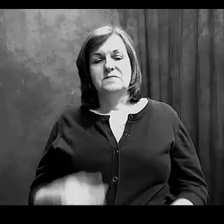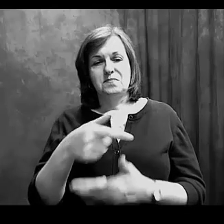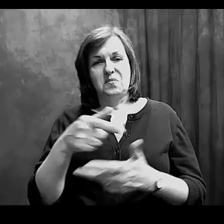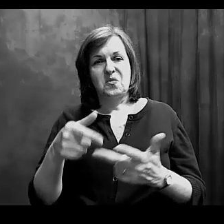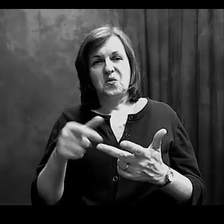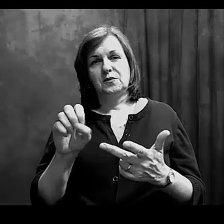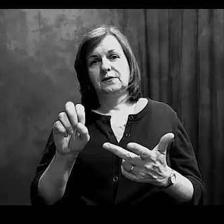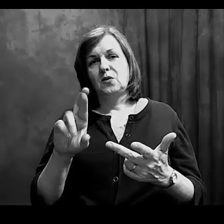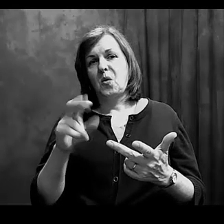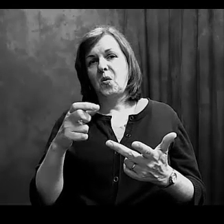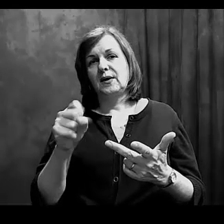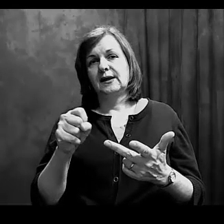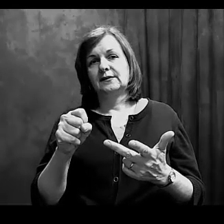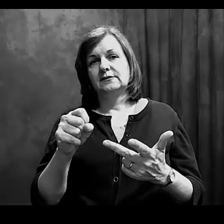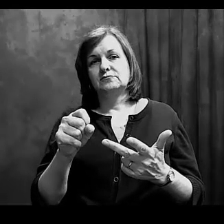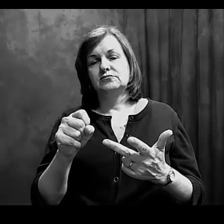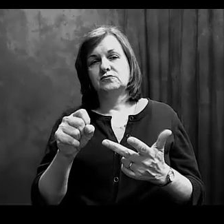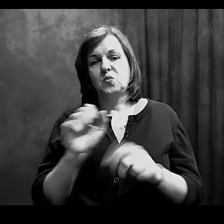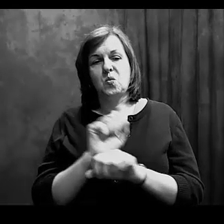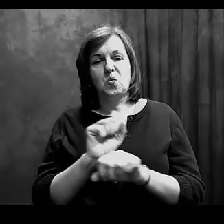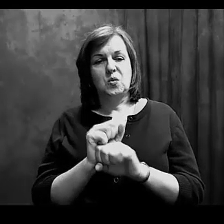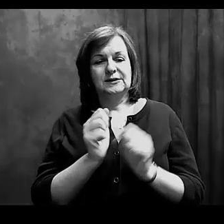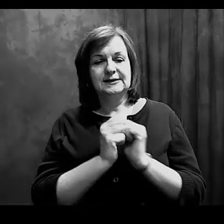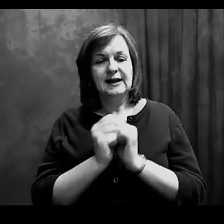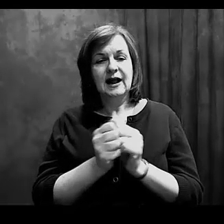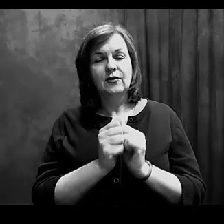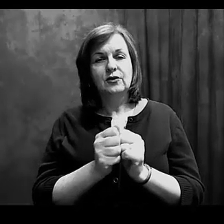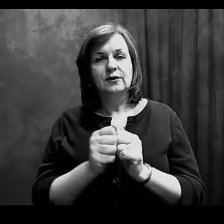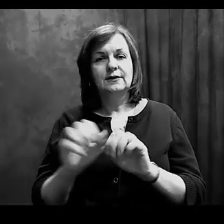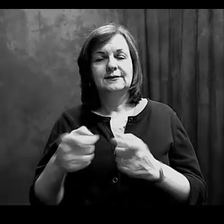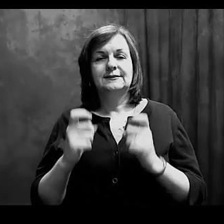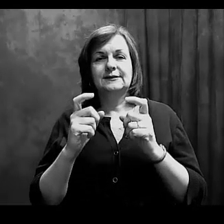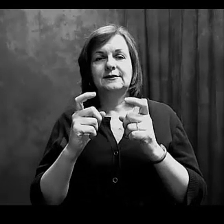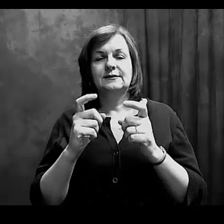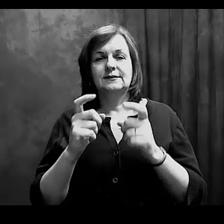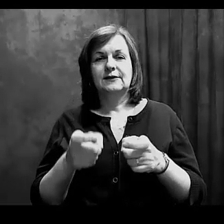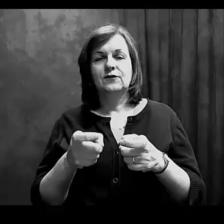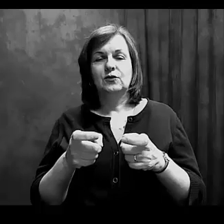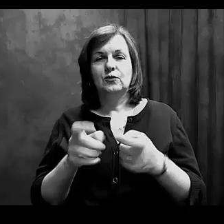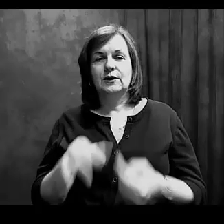that perform an overall vital body function.